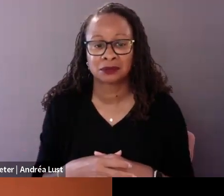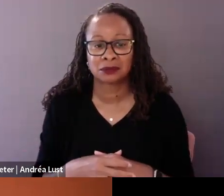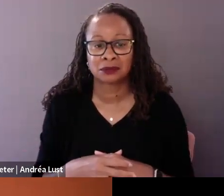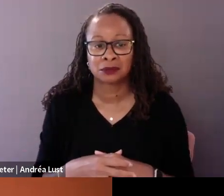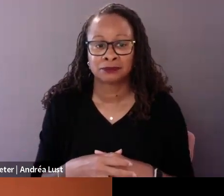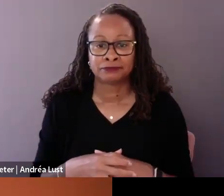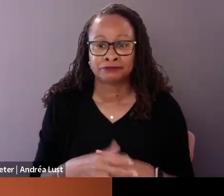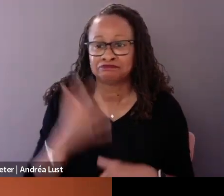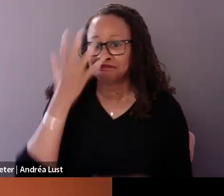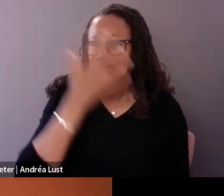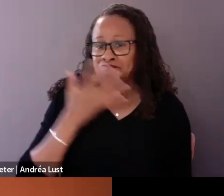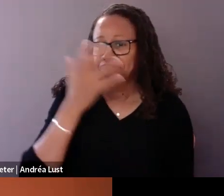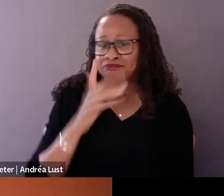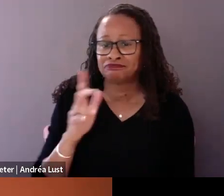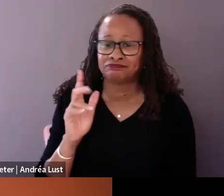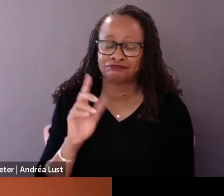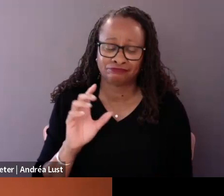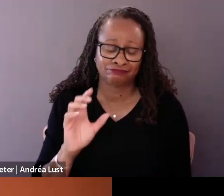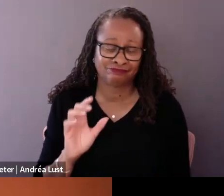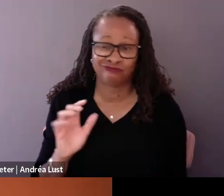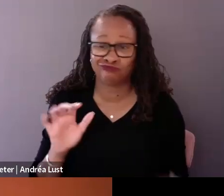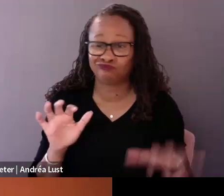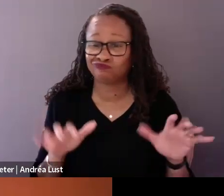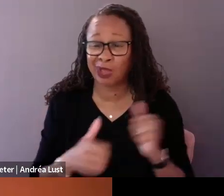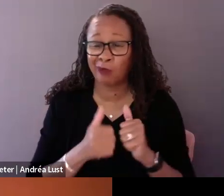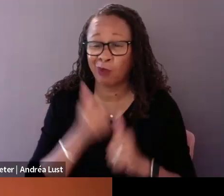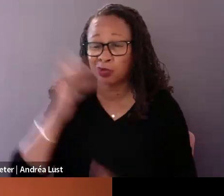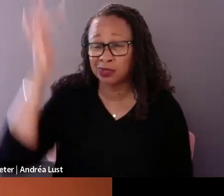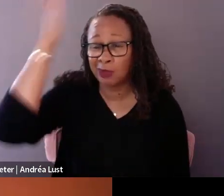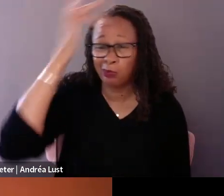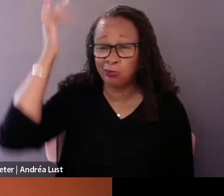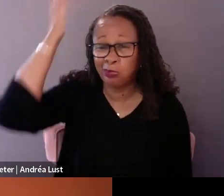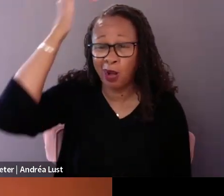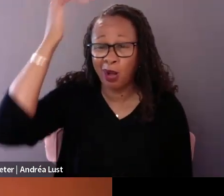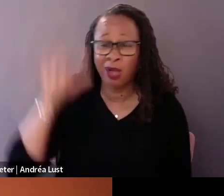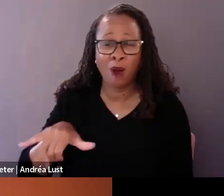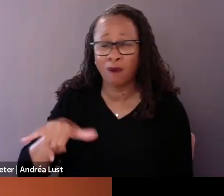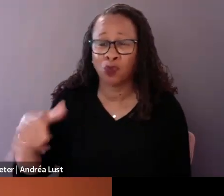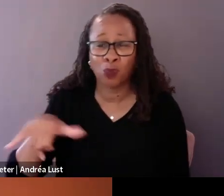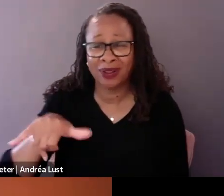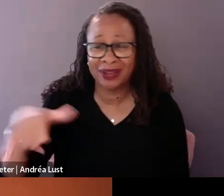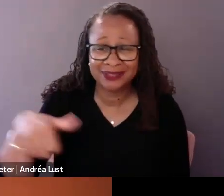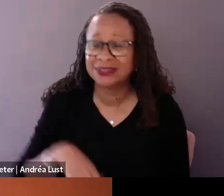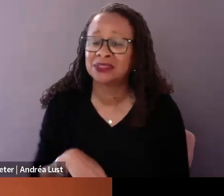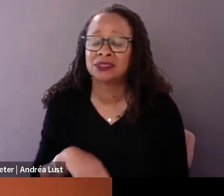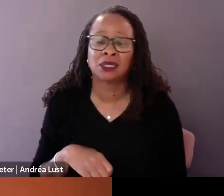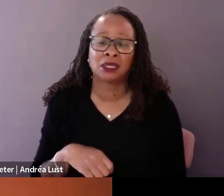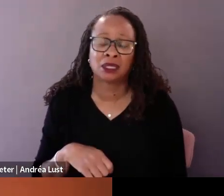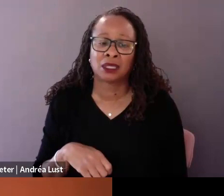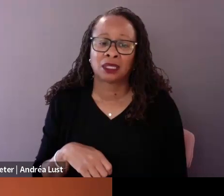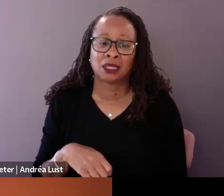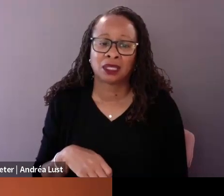this sort of schlumpy, I mean, he's mostly bald, kind of overweight. He has a very